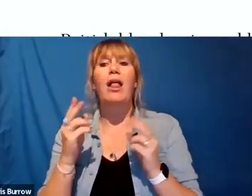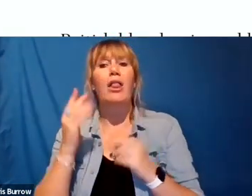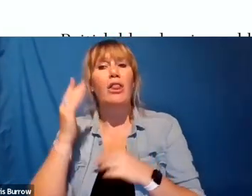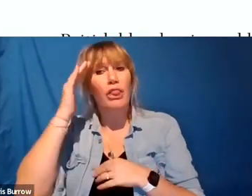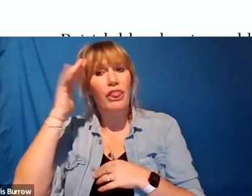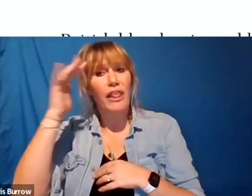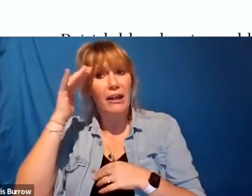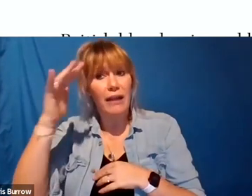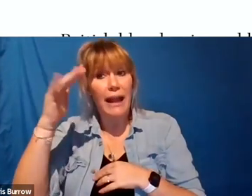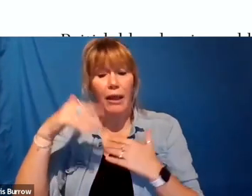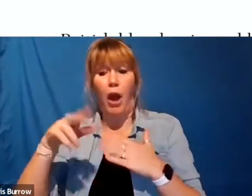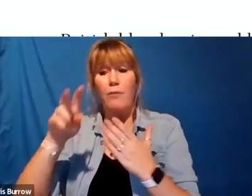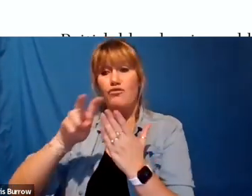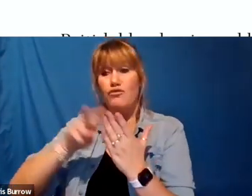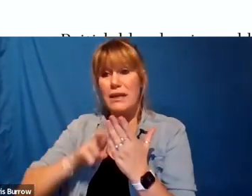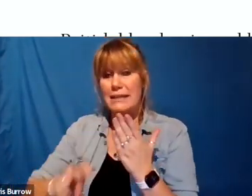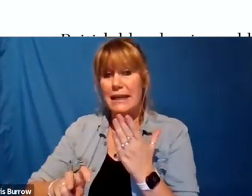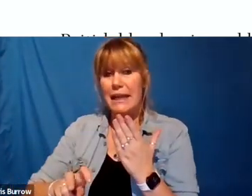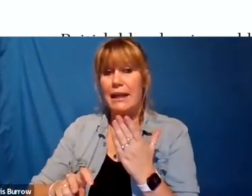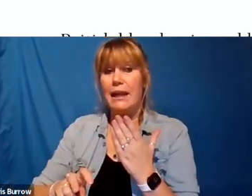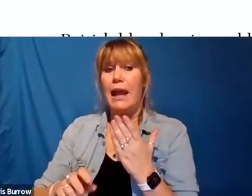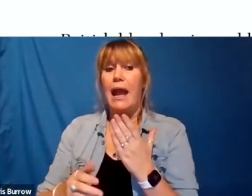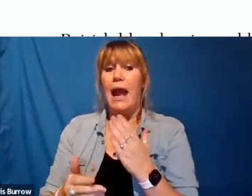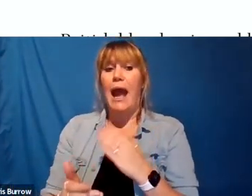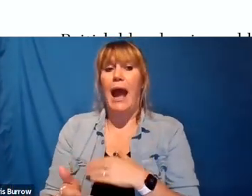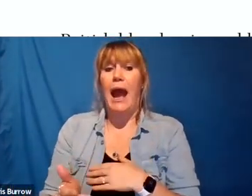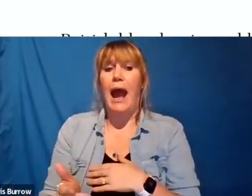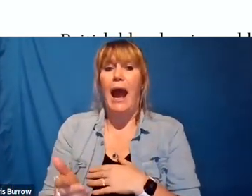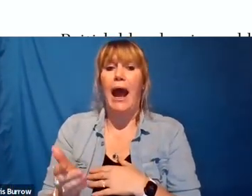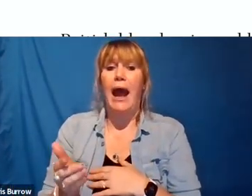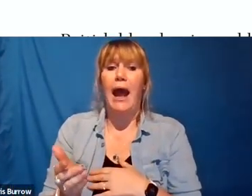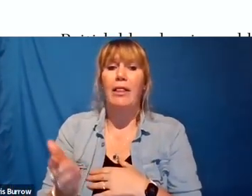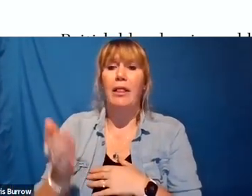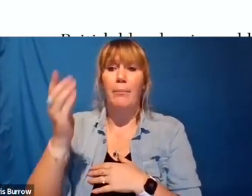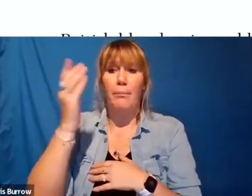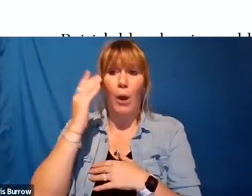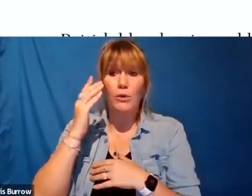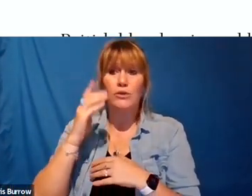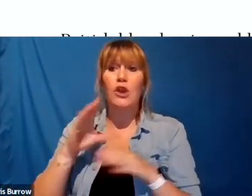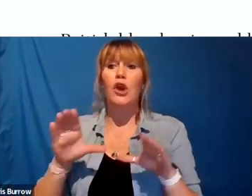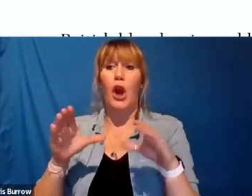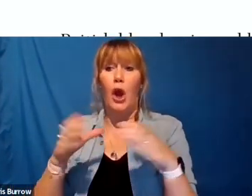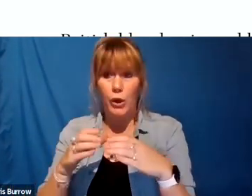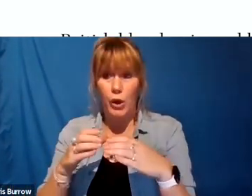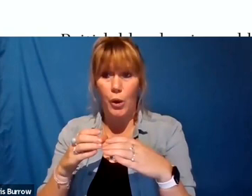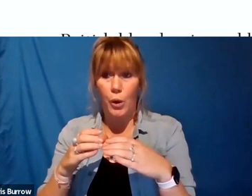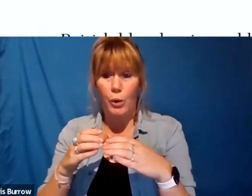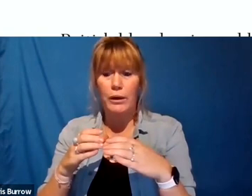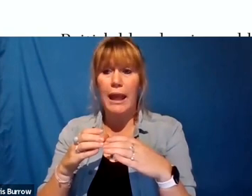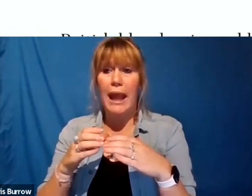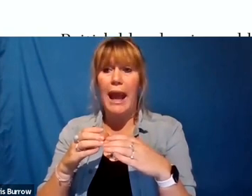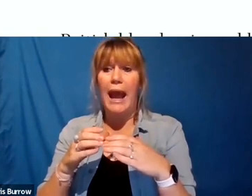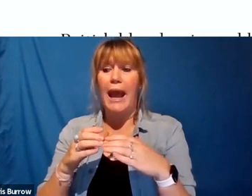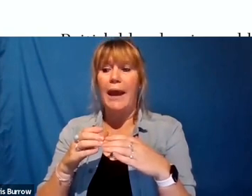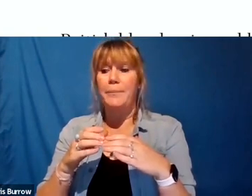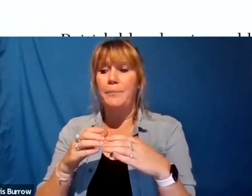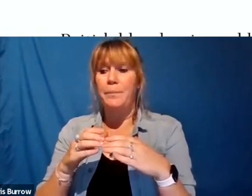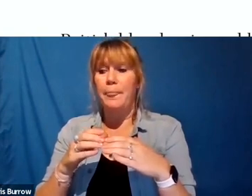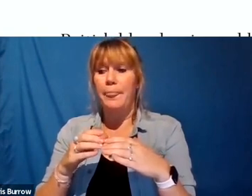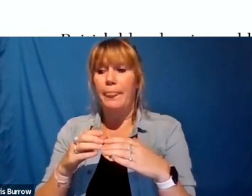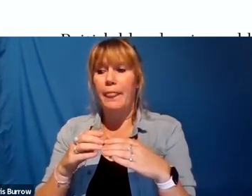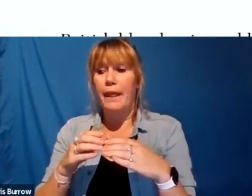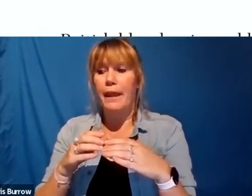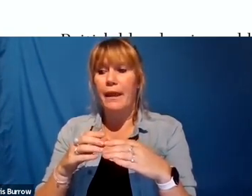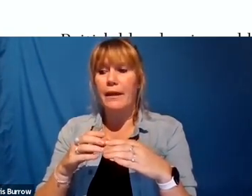the post-colonial and anti-imperial theory that I've also been reading. In the